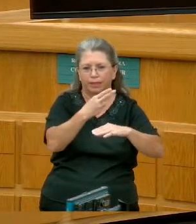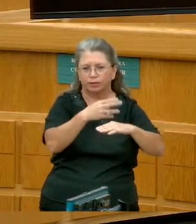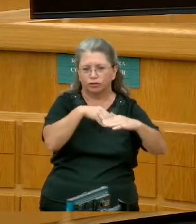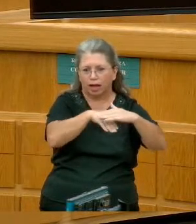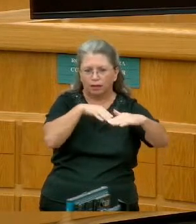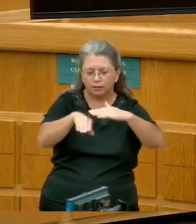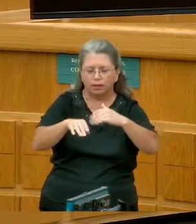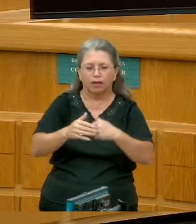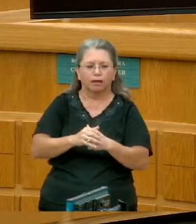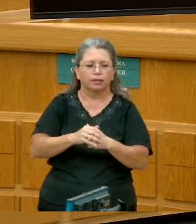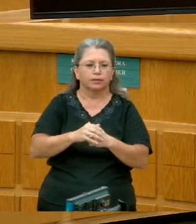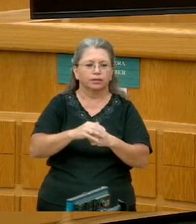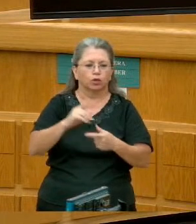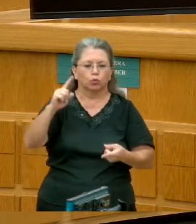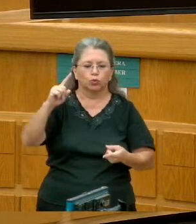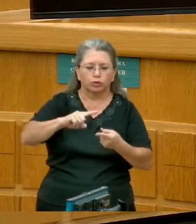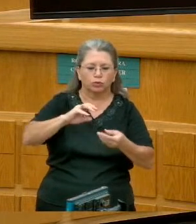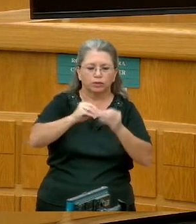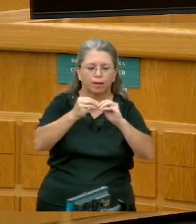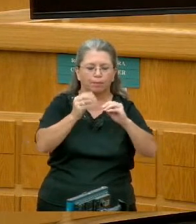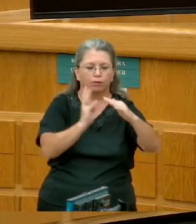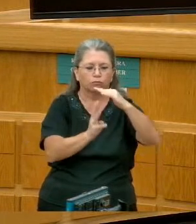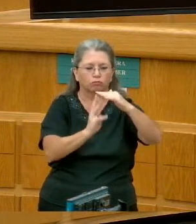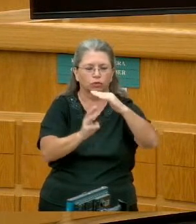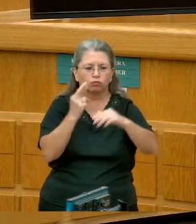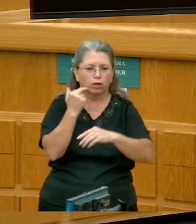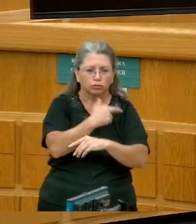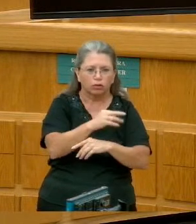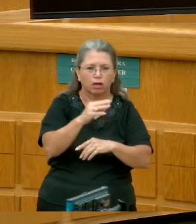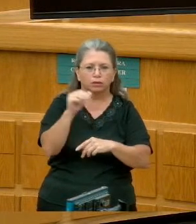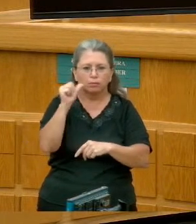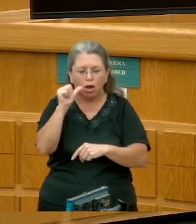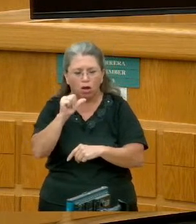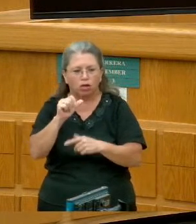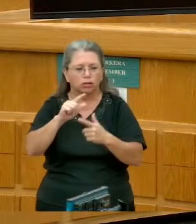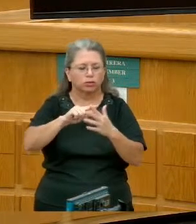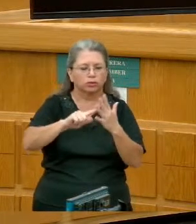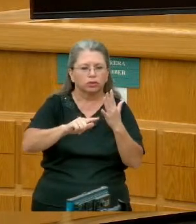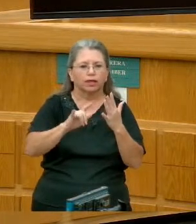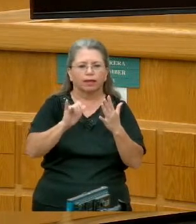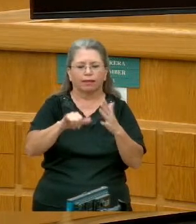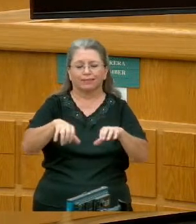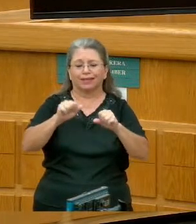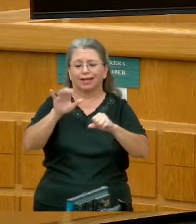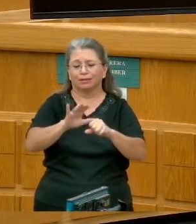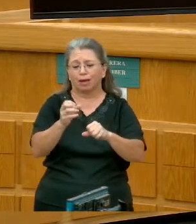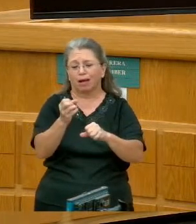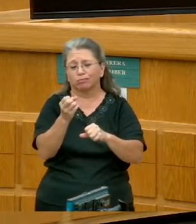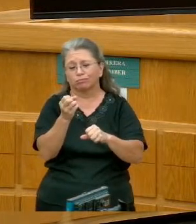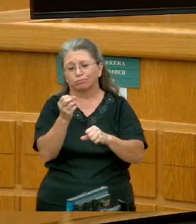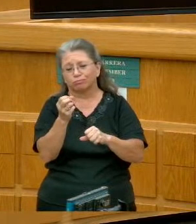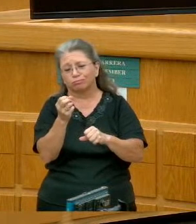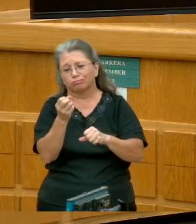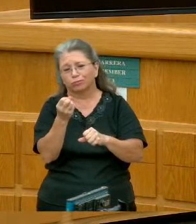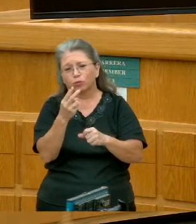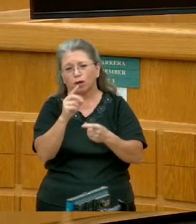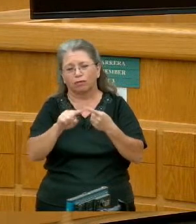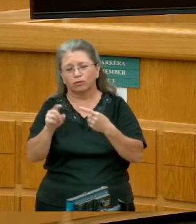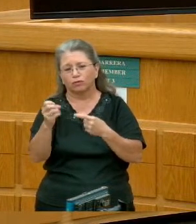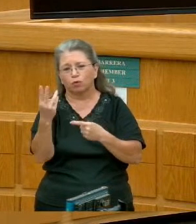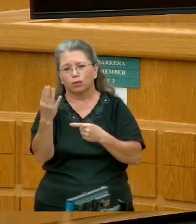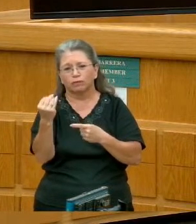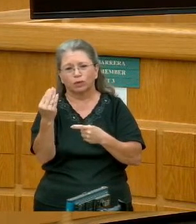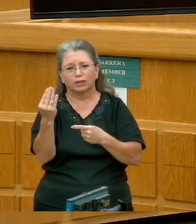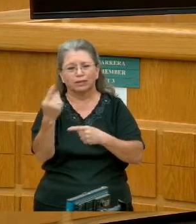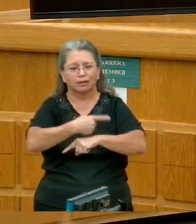takes about 12 or 10 to 14 days to have an impact, about 2 weeks. And so it's